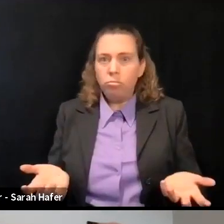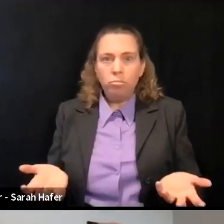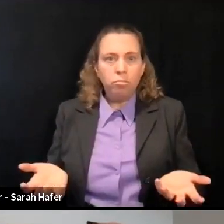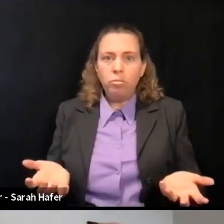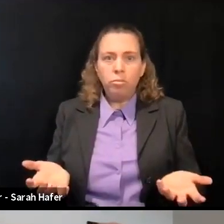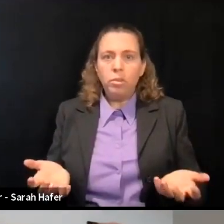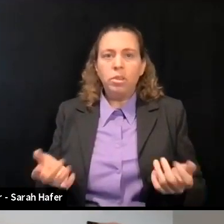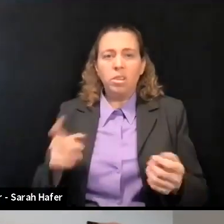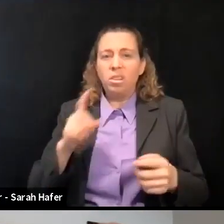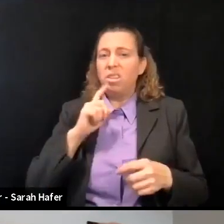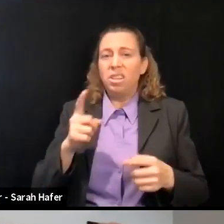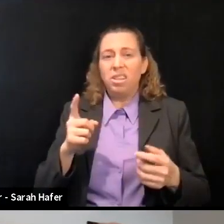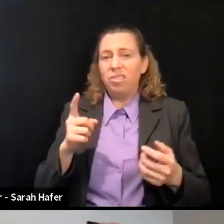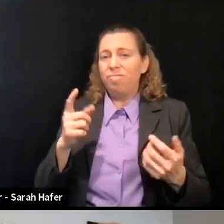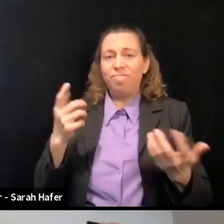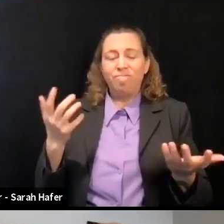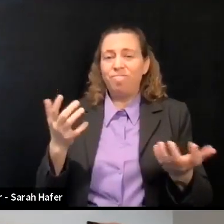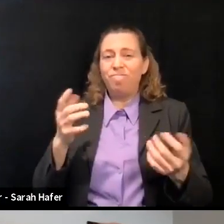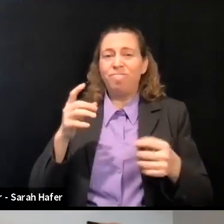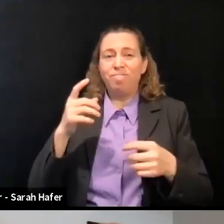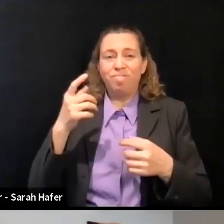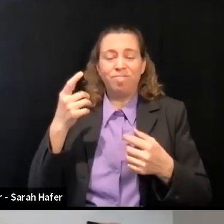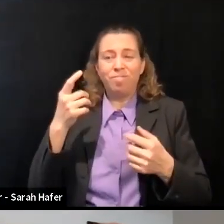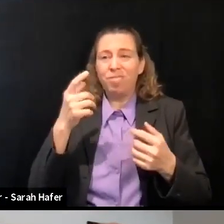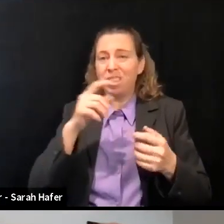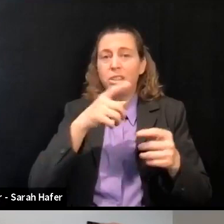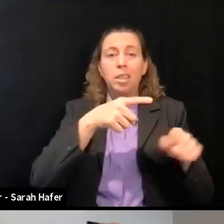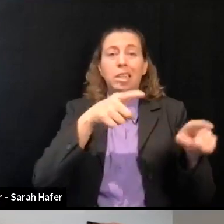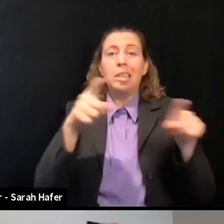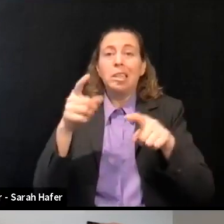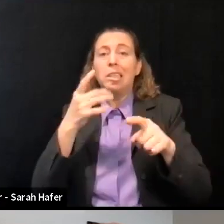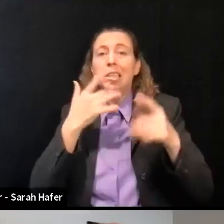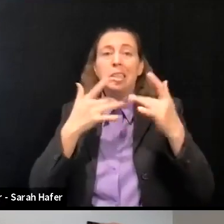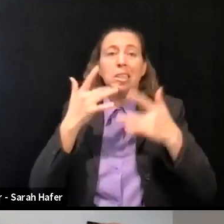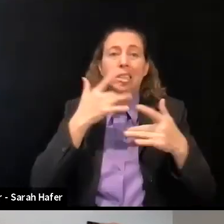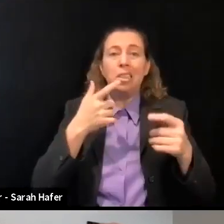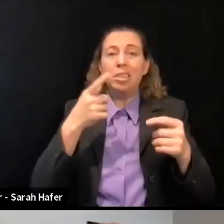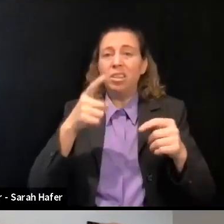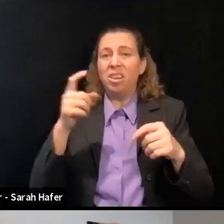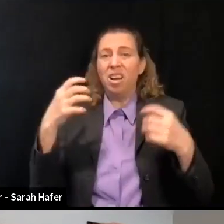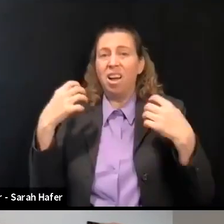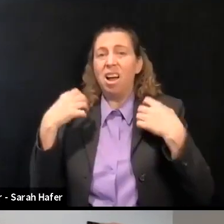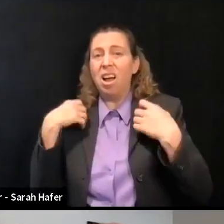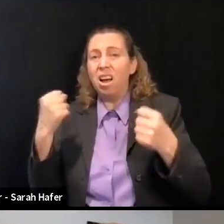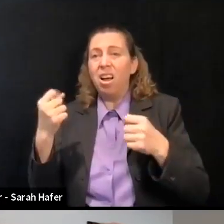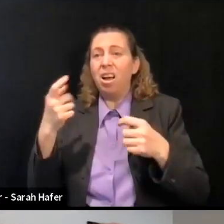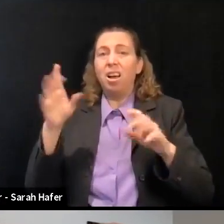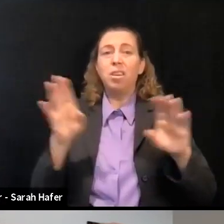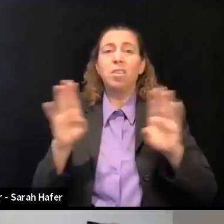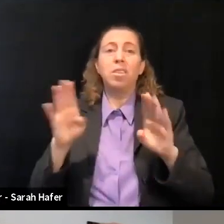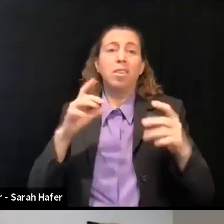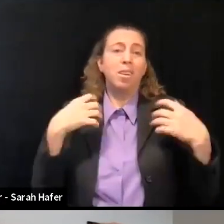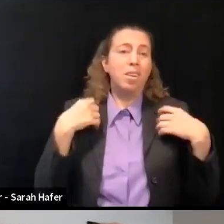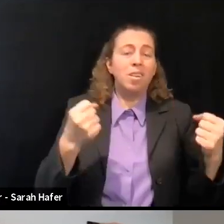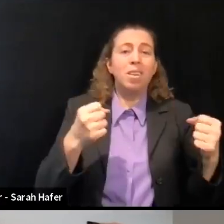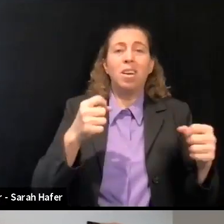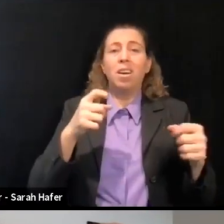system and workforce. And we also don't have a sufficiently diverse enough behavioral health workforce